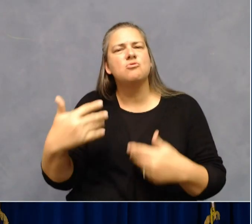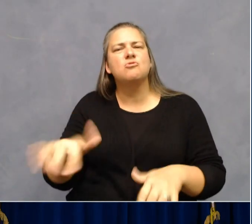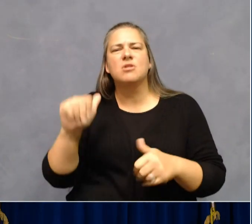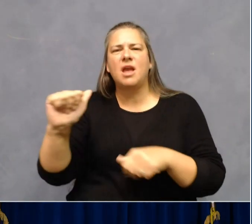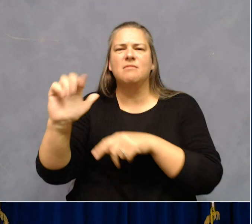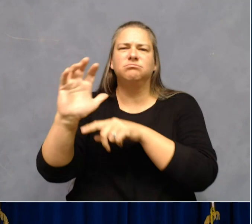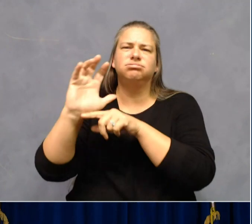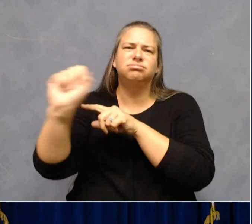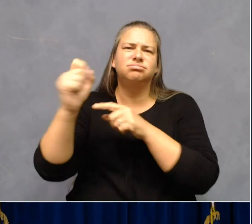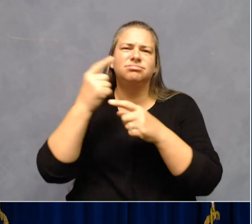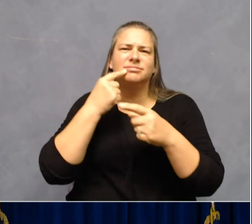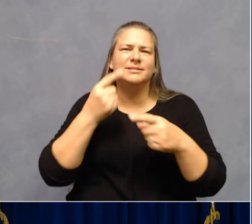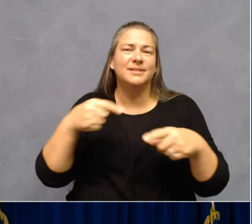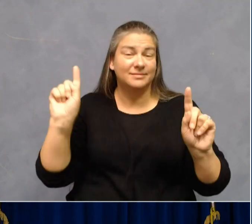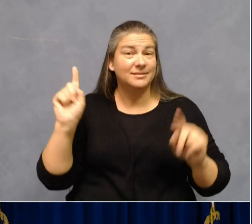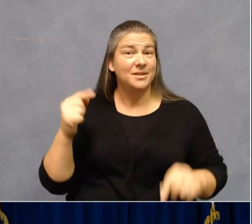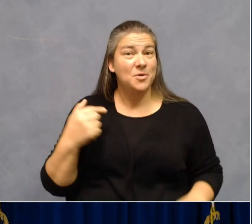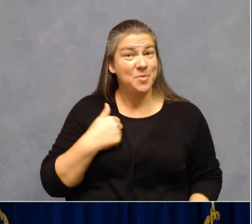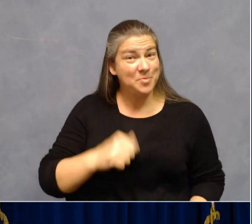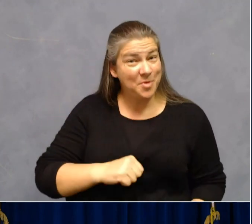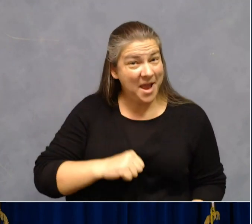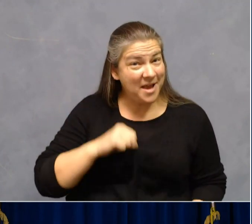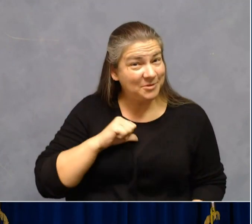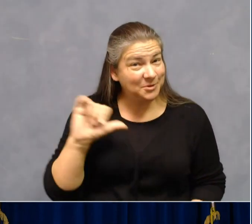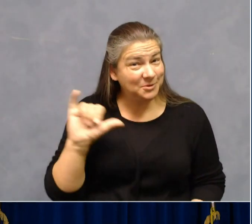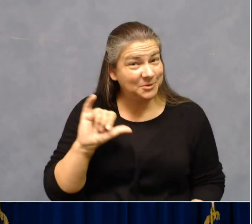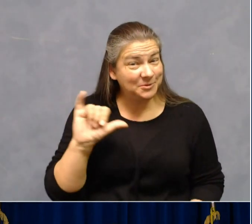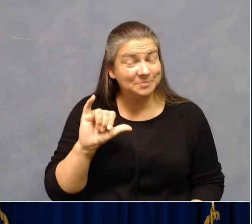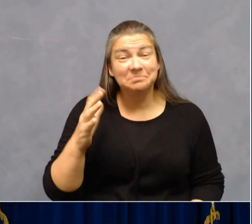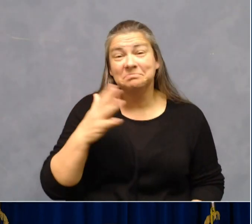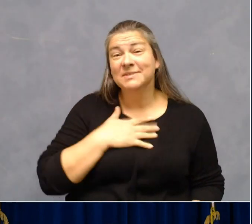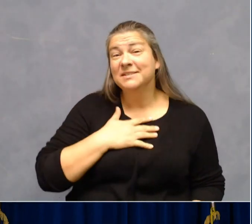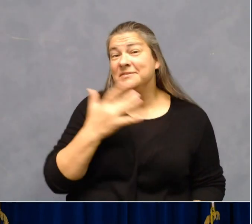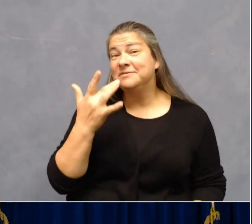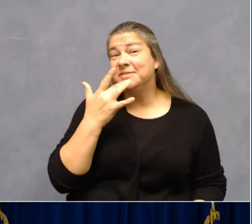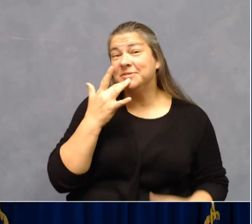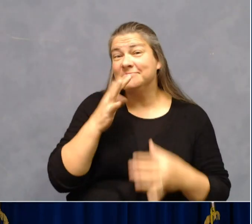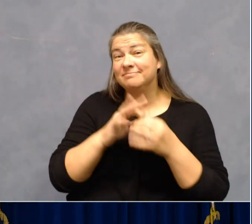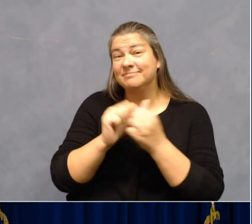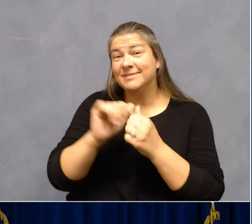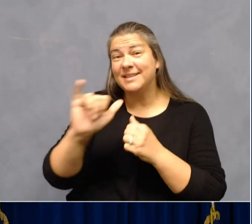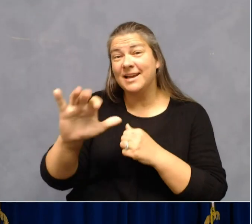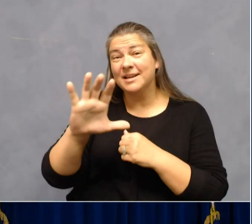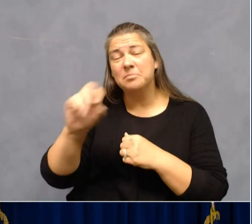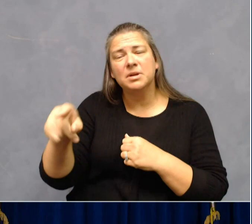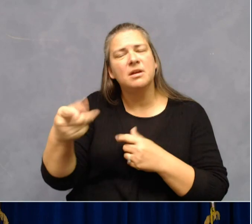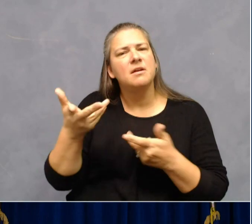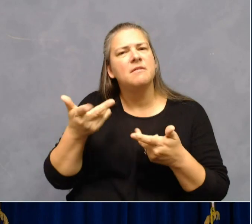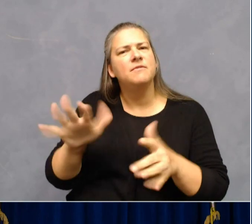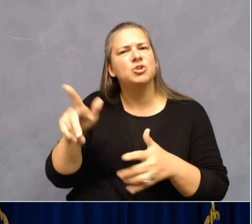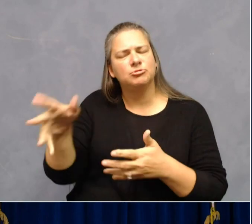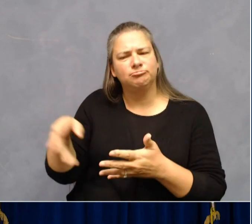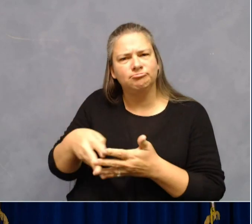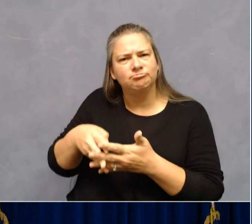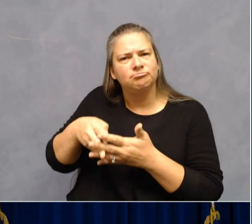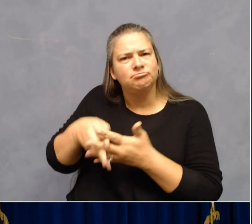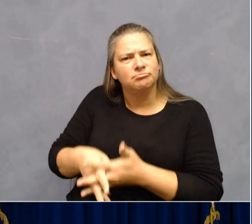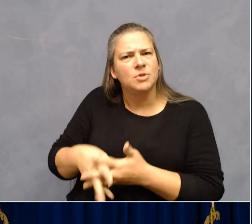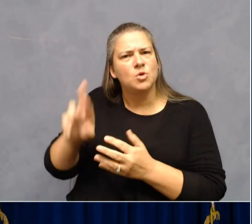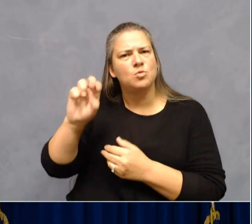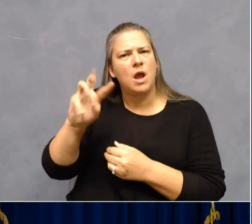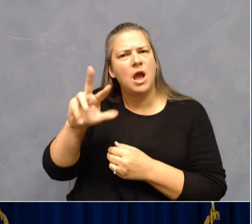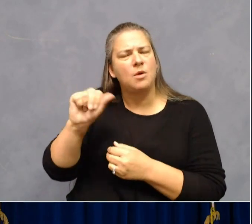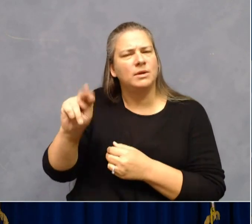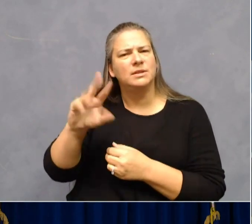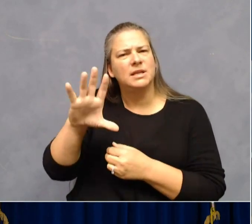proud. One of my favorite things about this company is that it's already integrated itself in Rowan County. App Harvest has worked with